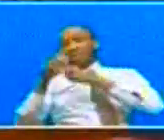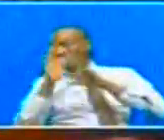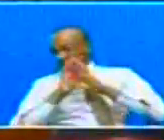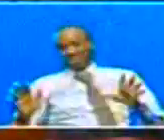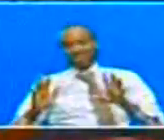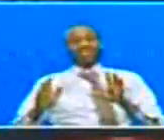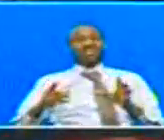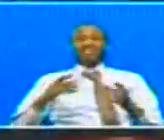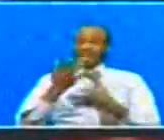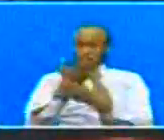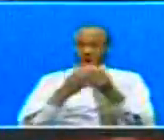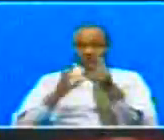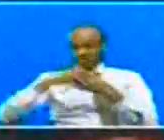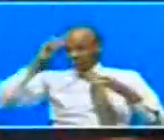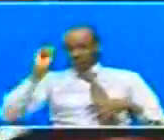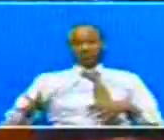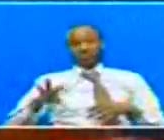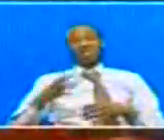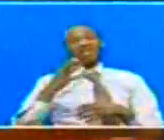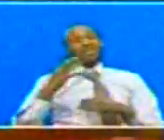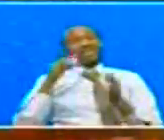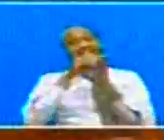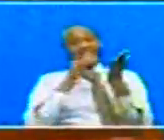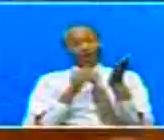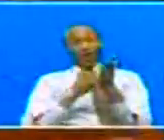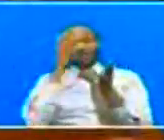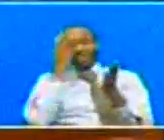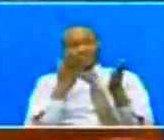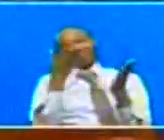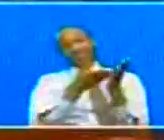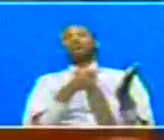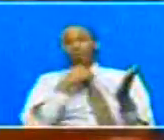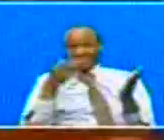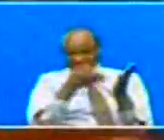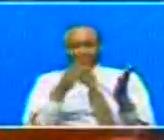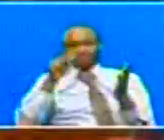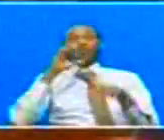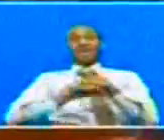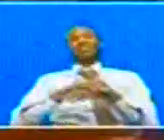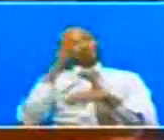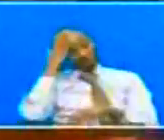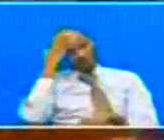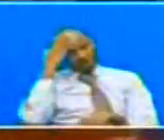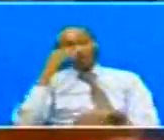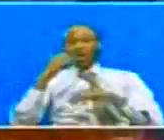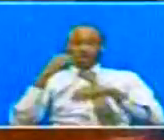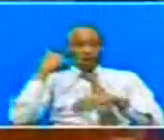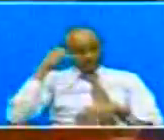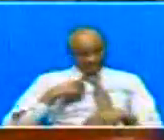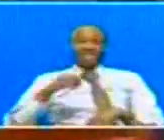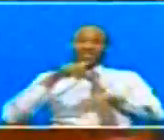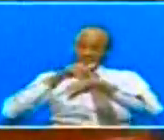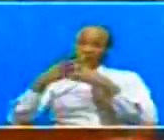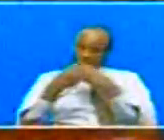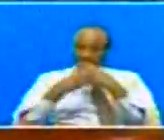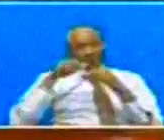are definitely off. The list of shame is out there. If you want it, you know where to get it. Call me. I'll send you a copy